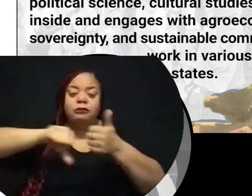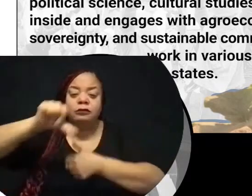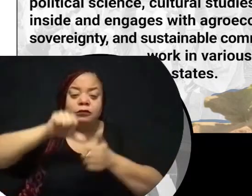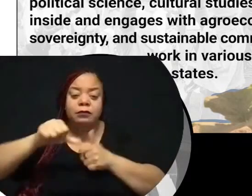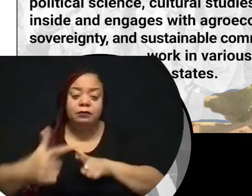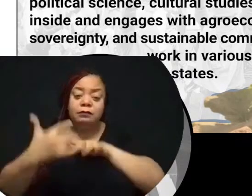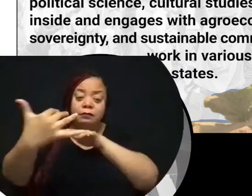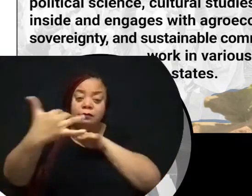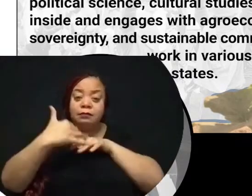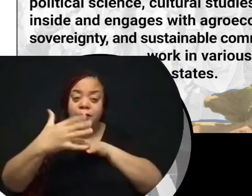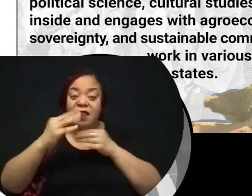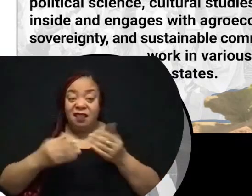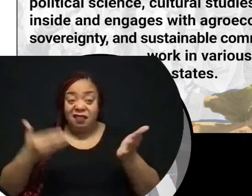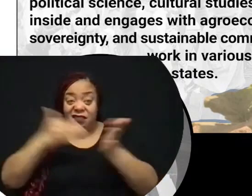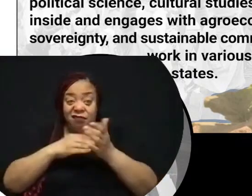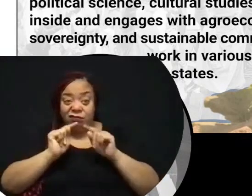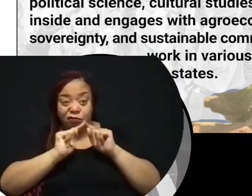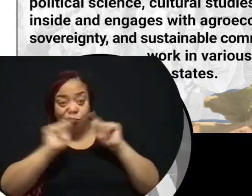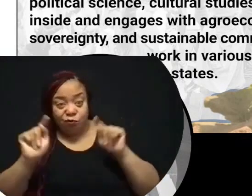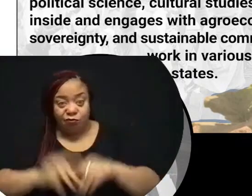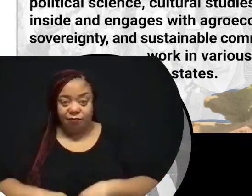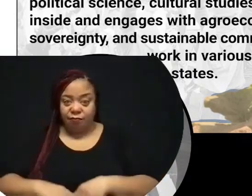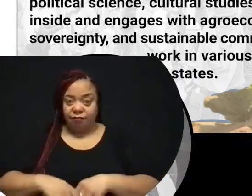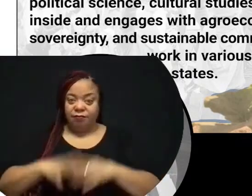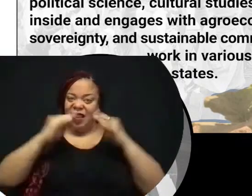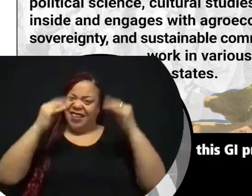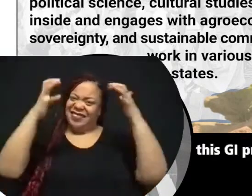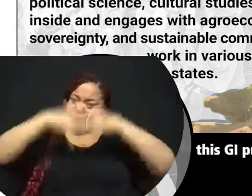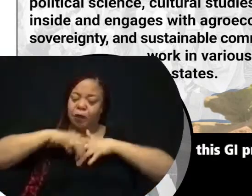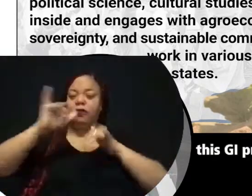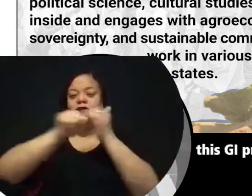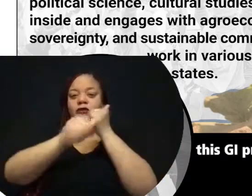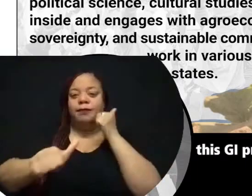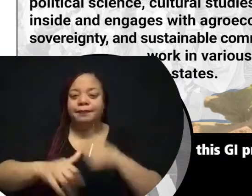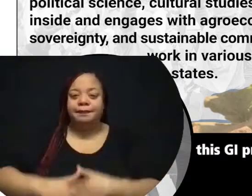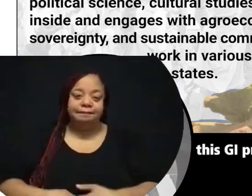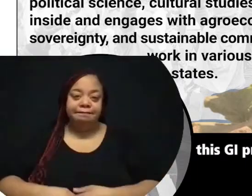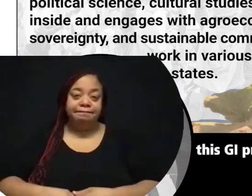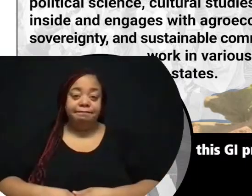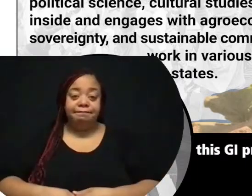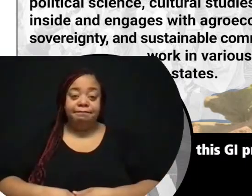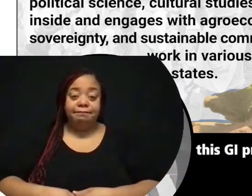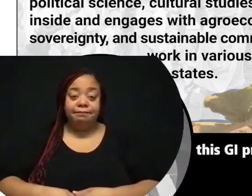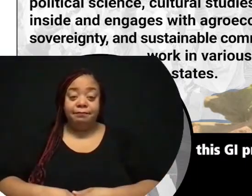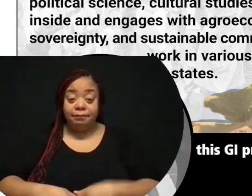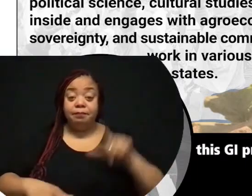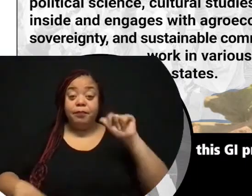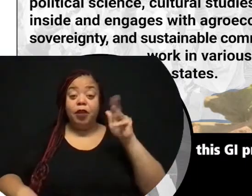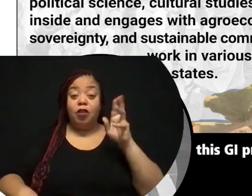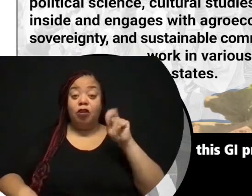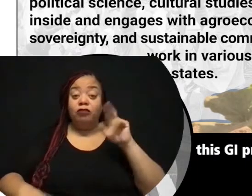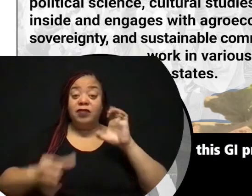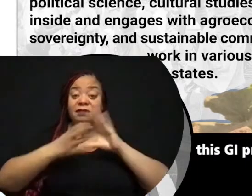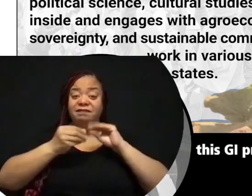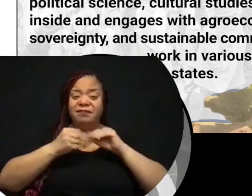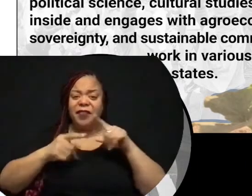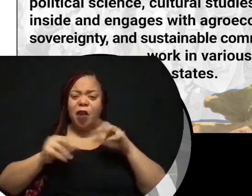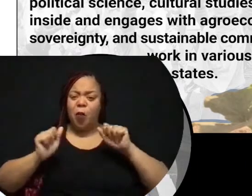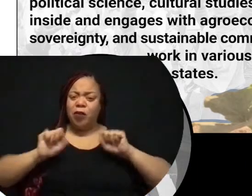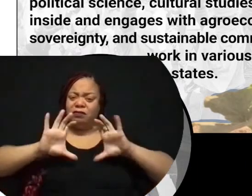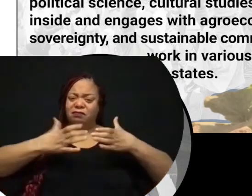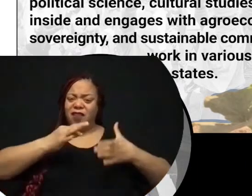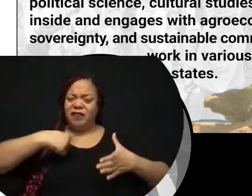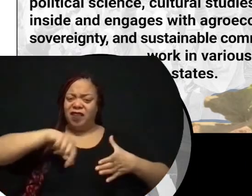very, very afraid for what kind of effects this CI products were going to have on their body and their mental